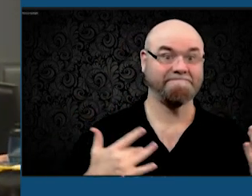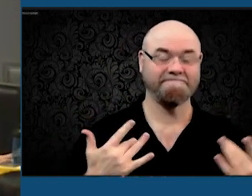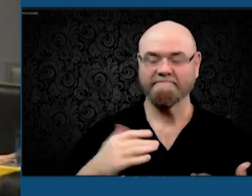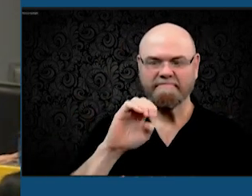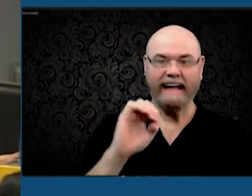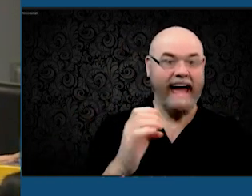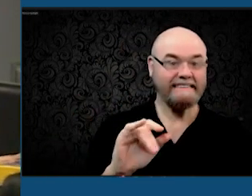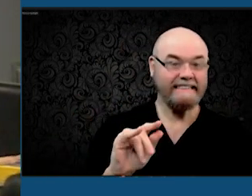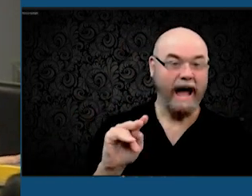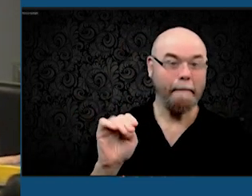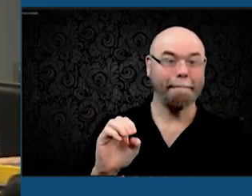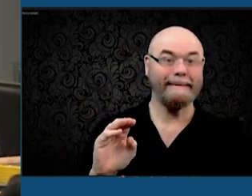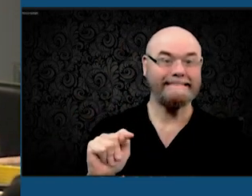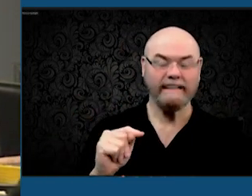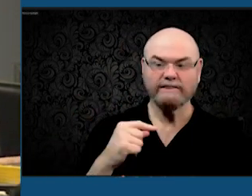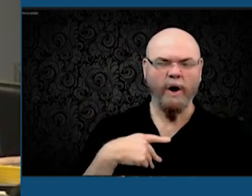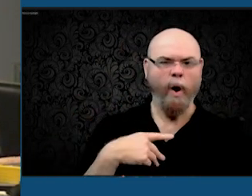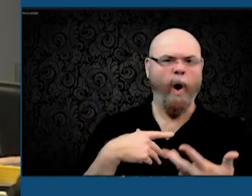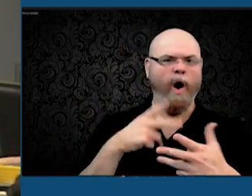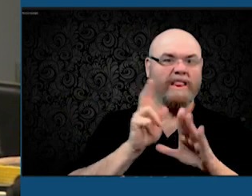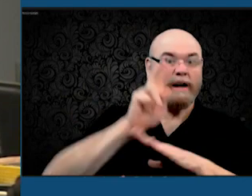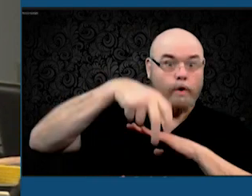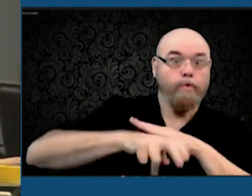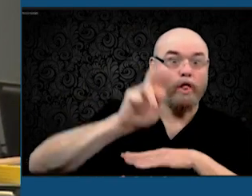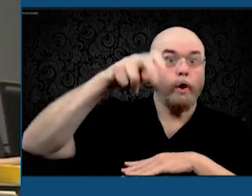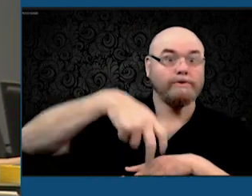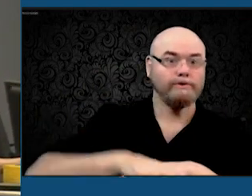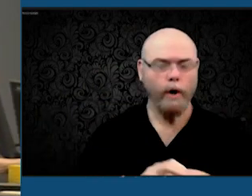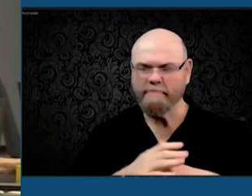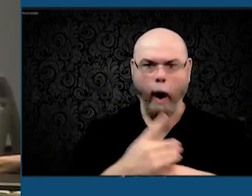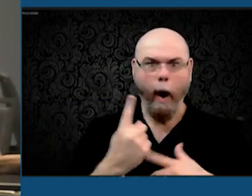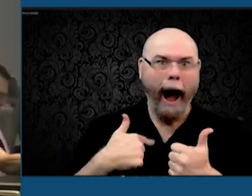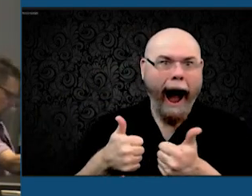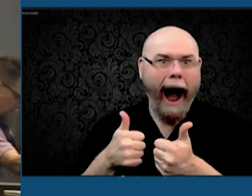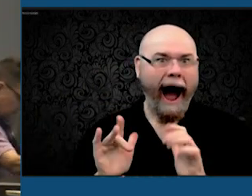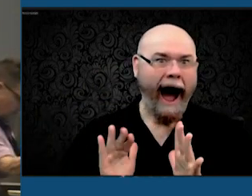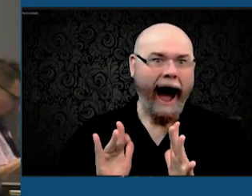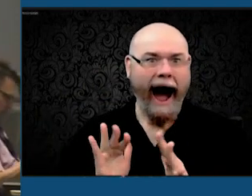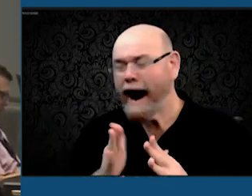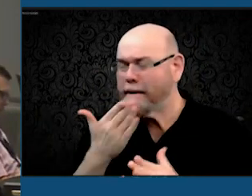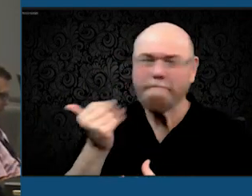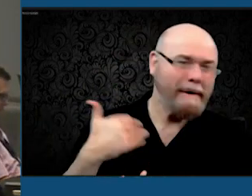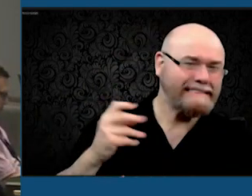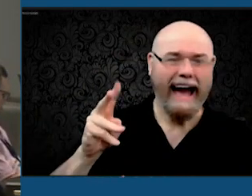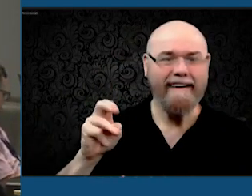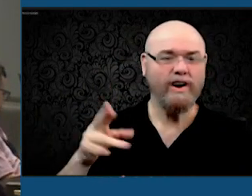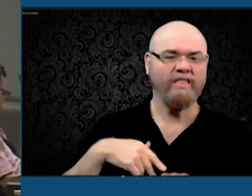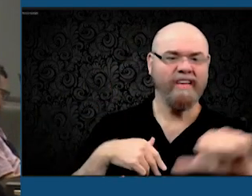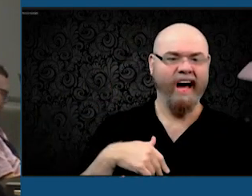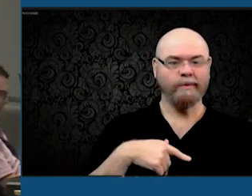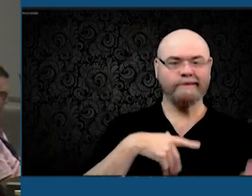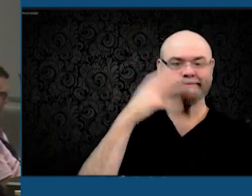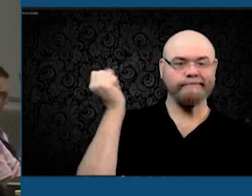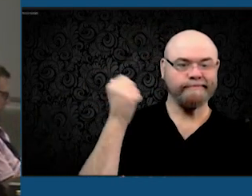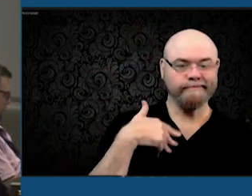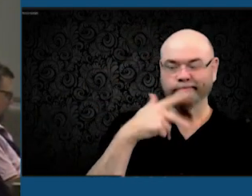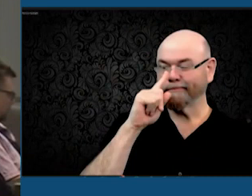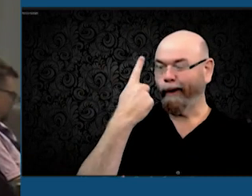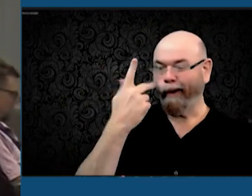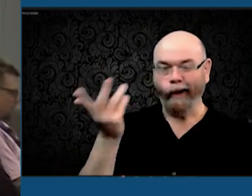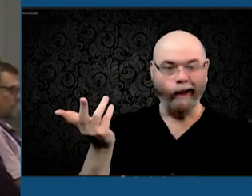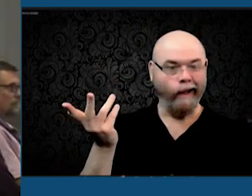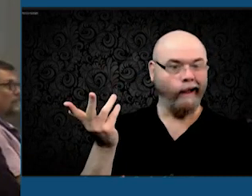like, yeah, this is the best roller coaster ride ever. Another one is like, oh my gosh, this is the most boring thing in the whole wide world. And someone else